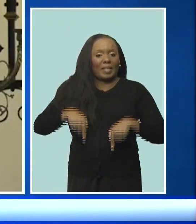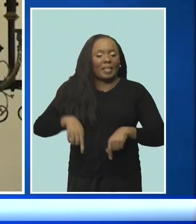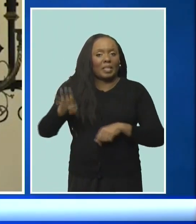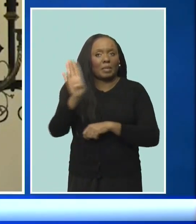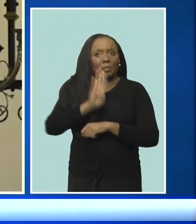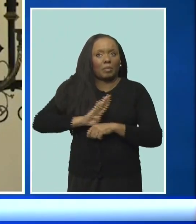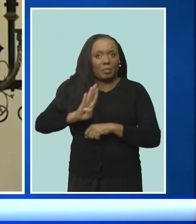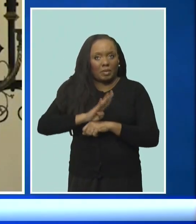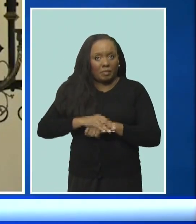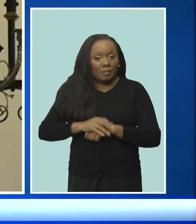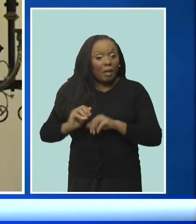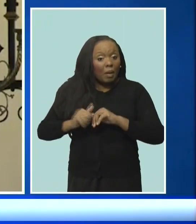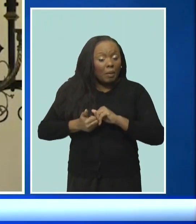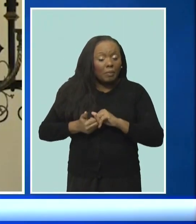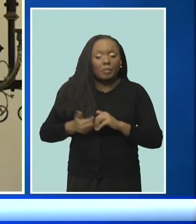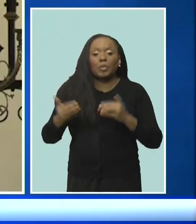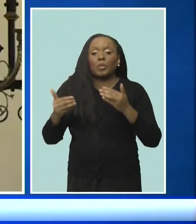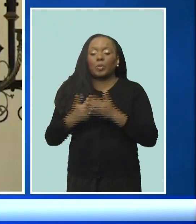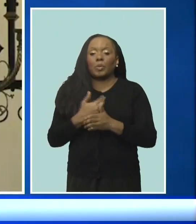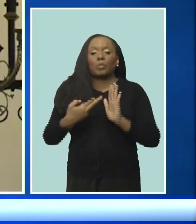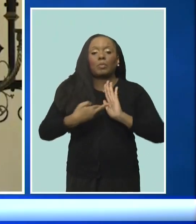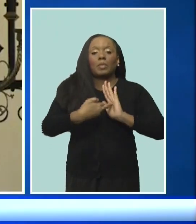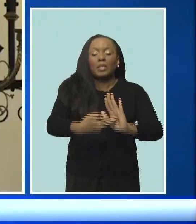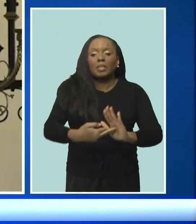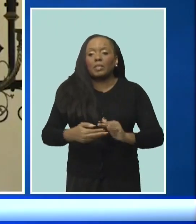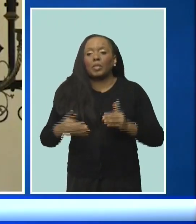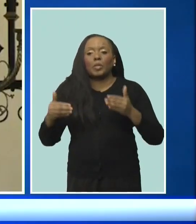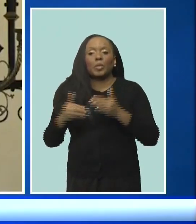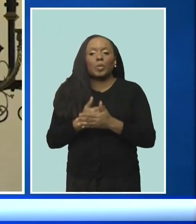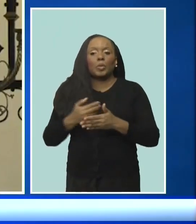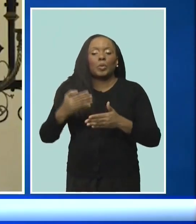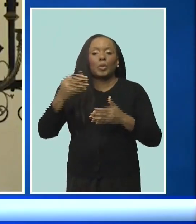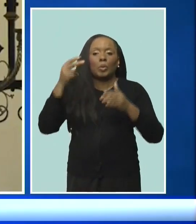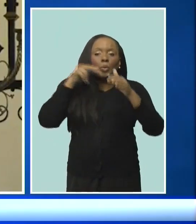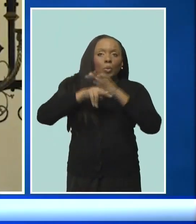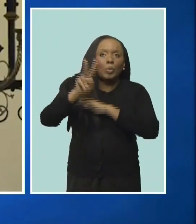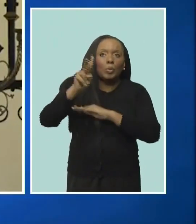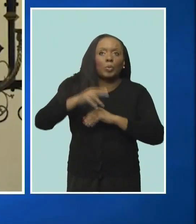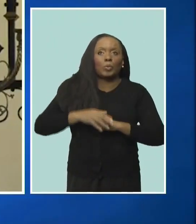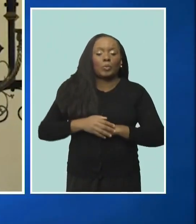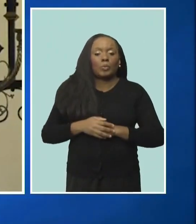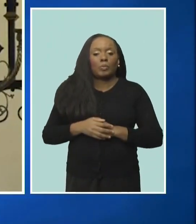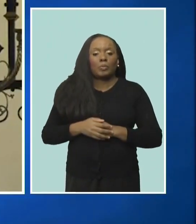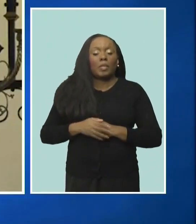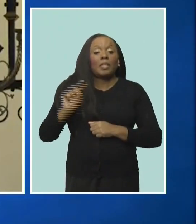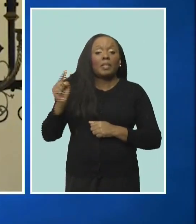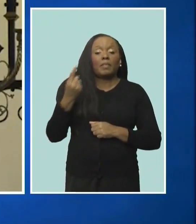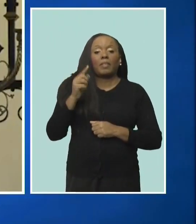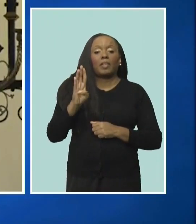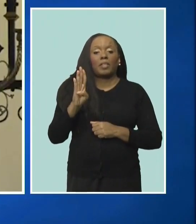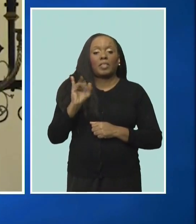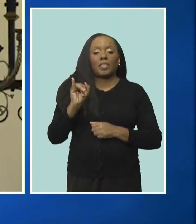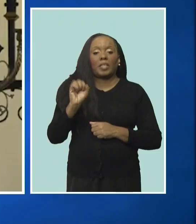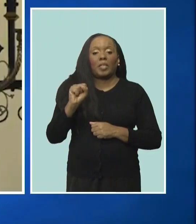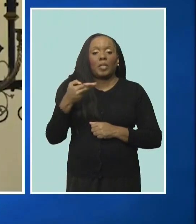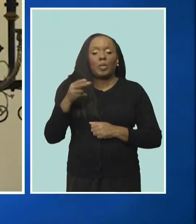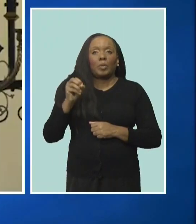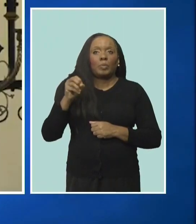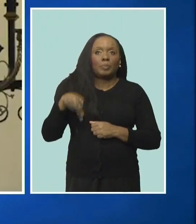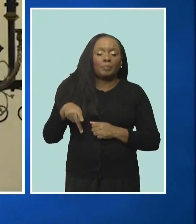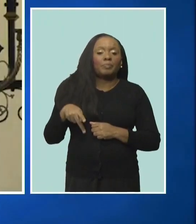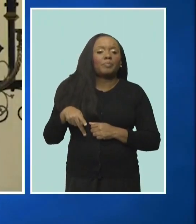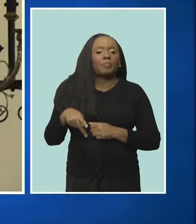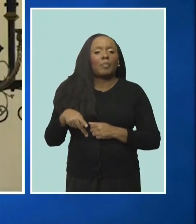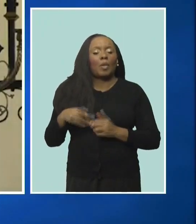Through a new representation and missional focus, Coleridge sought to do as our God has said he